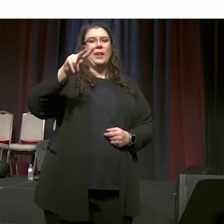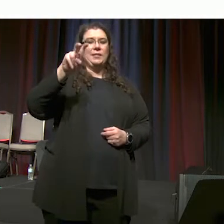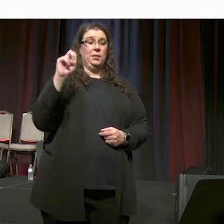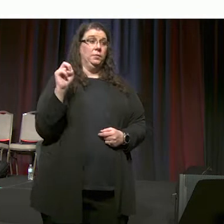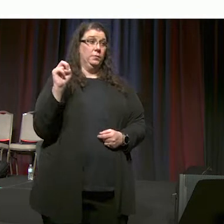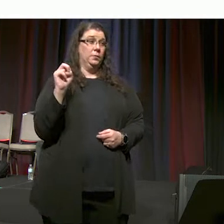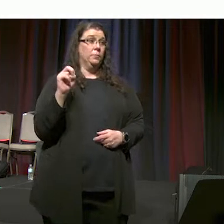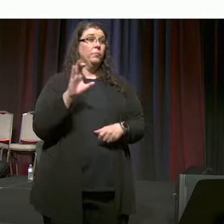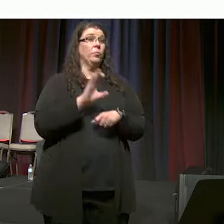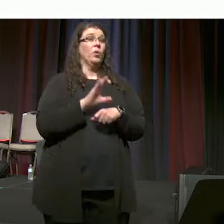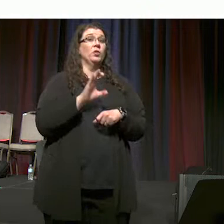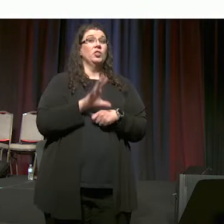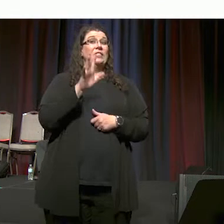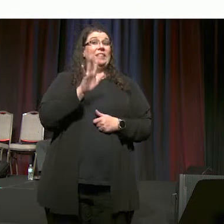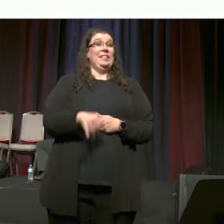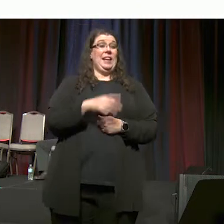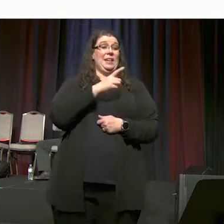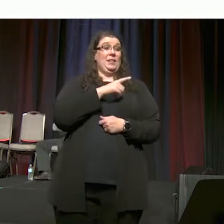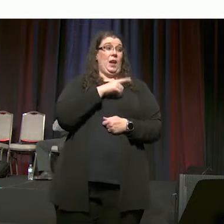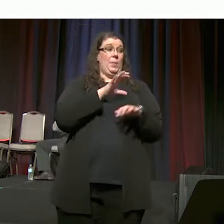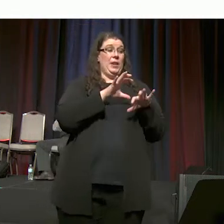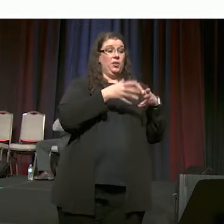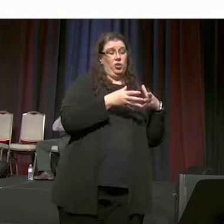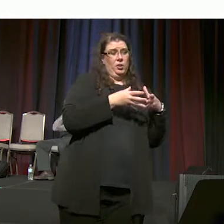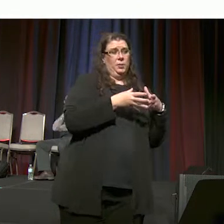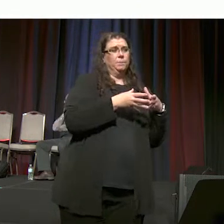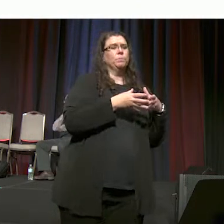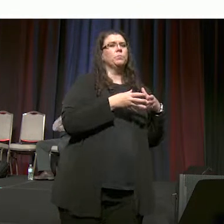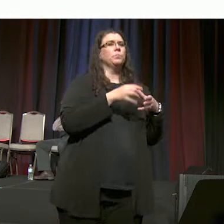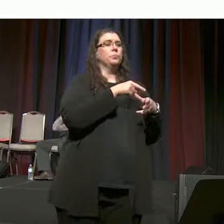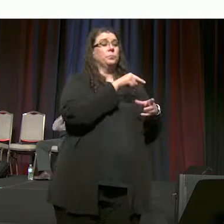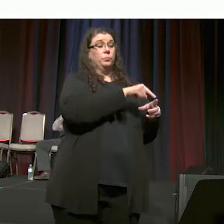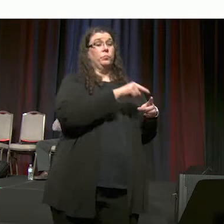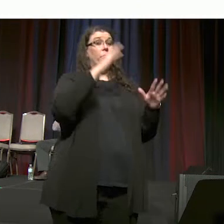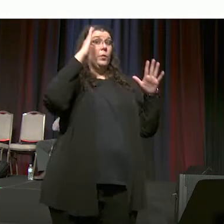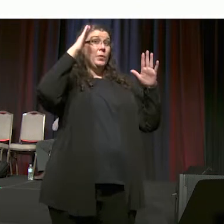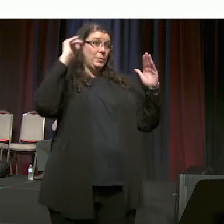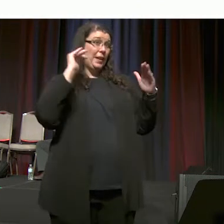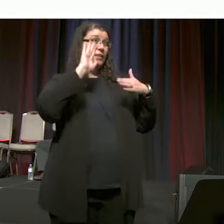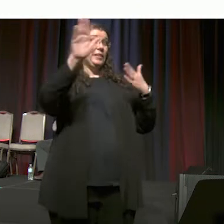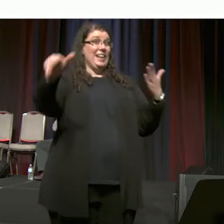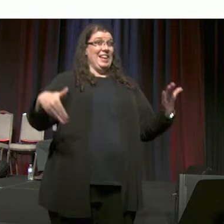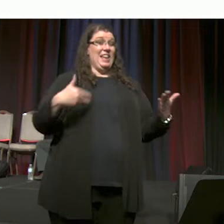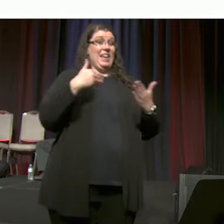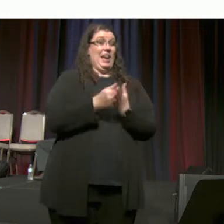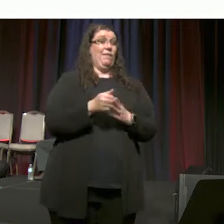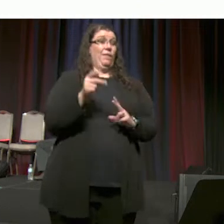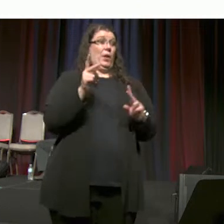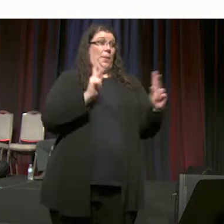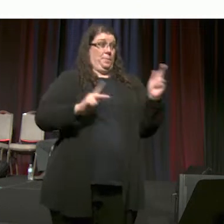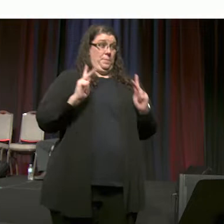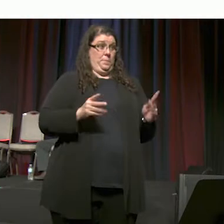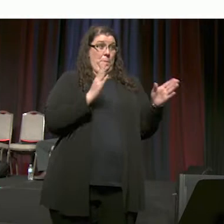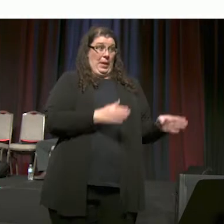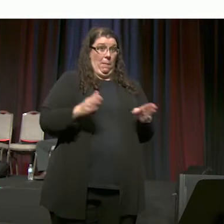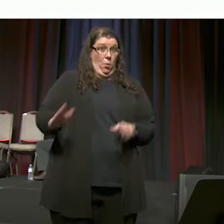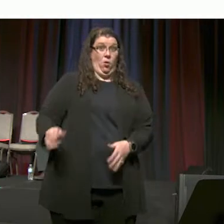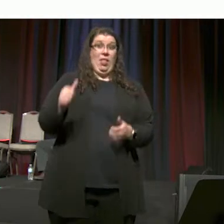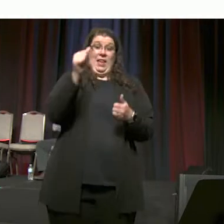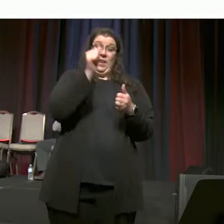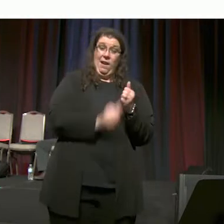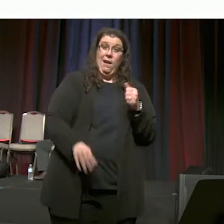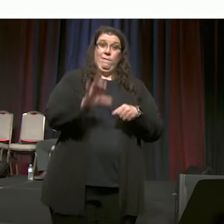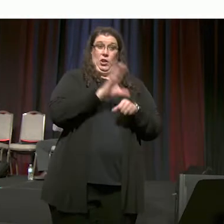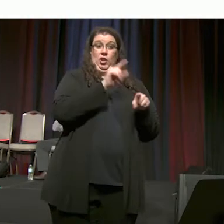in that denomination, it would be expected that everybody in every church would be open to gay